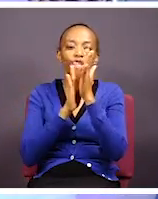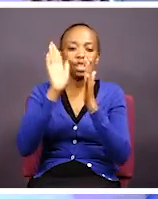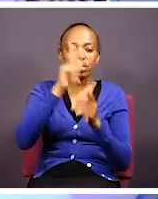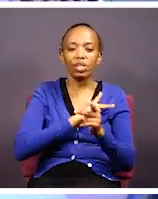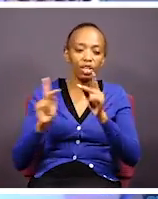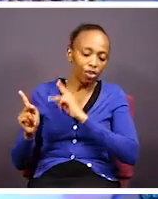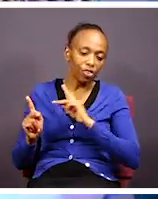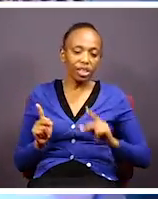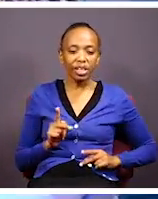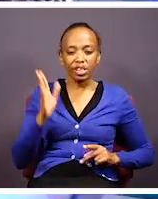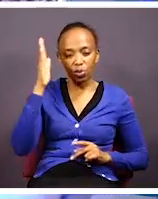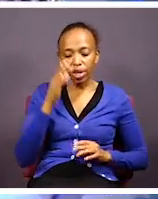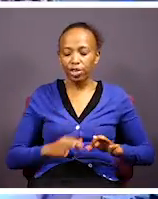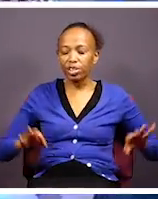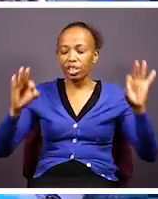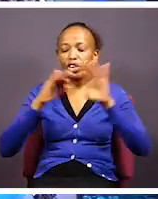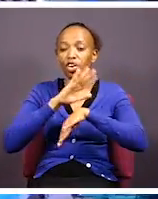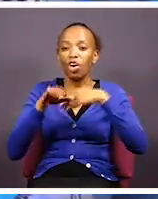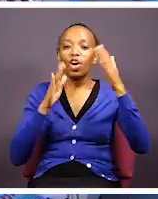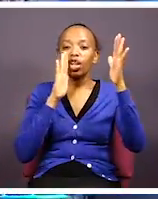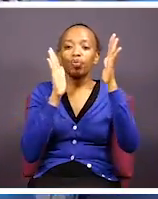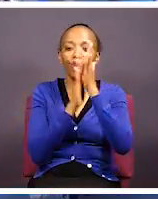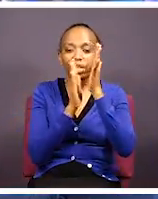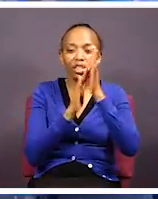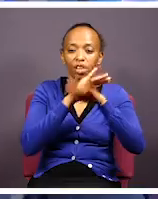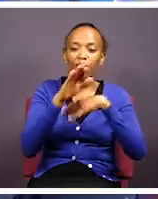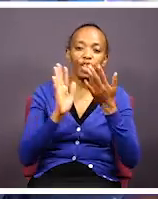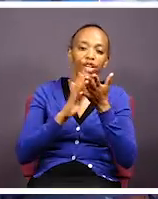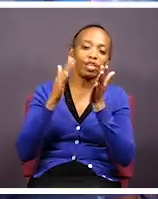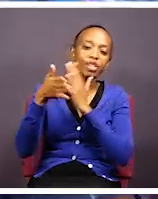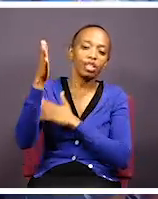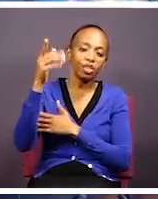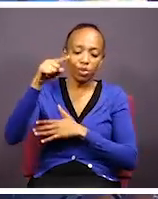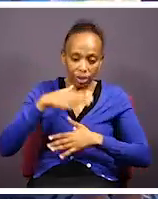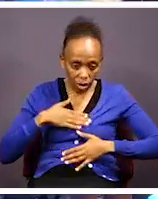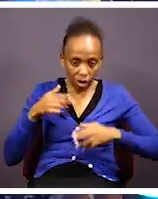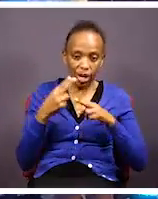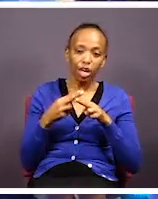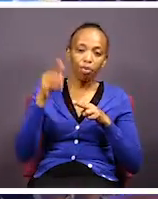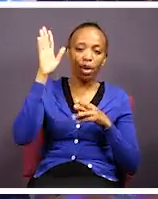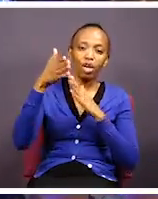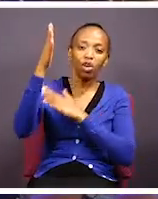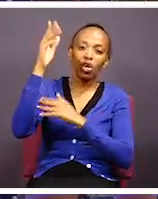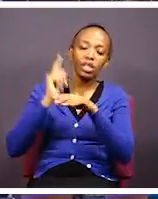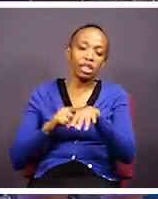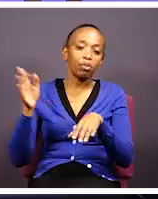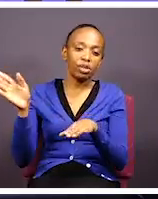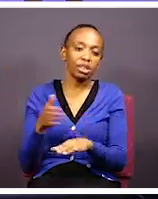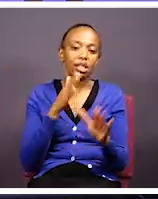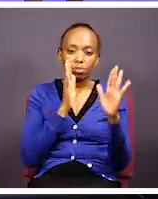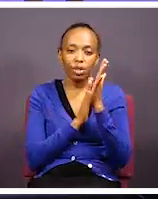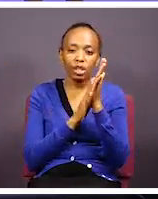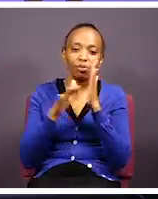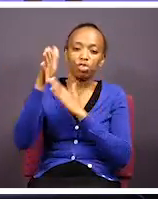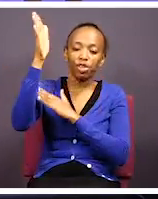kings cause you deserve all the praises and all the glory god we honor your name god as we sing praises to